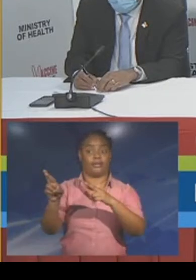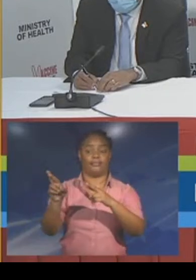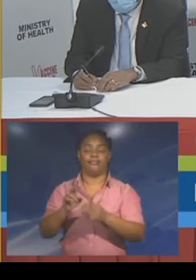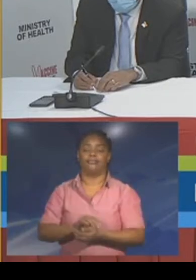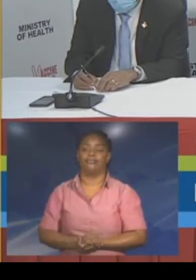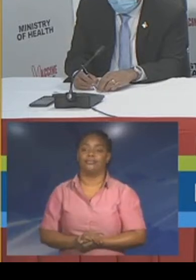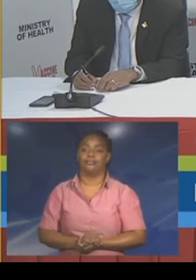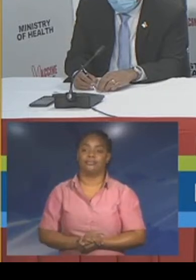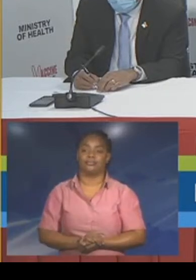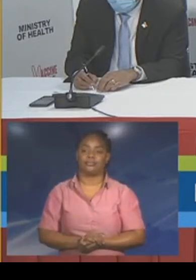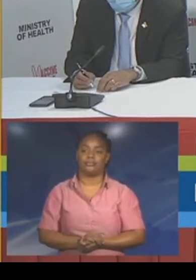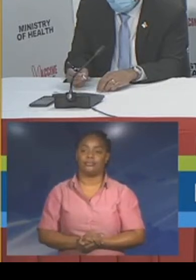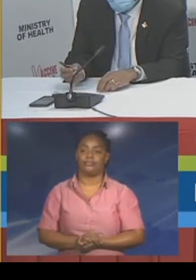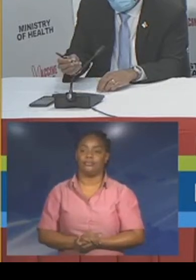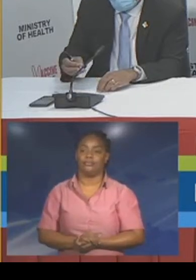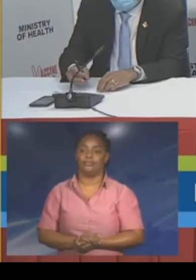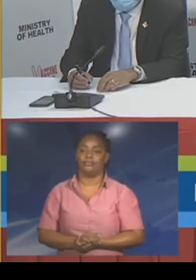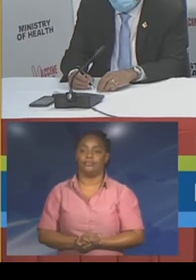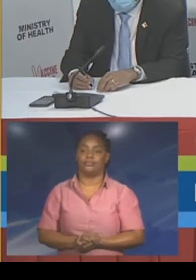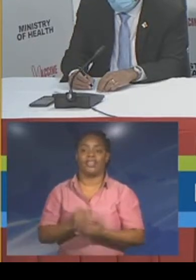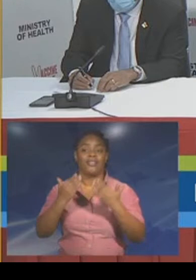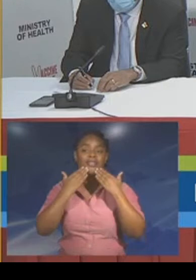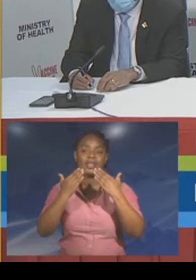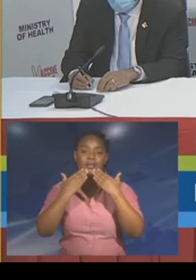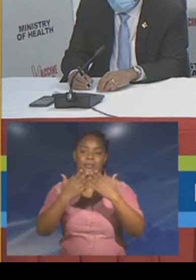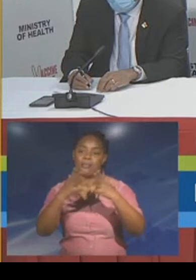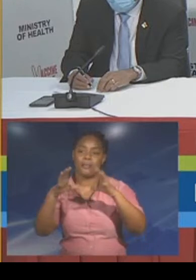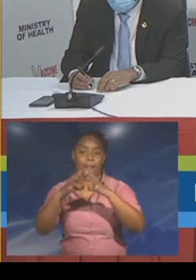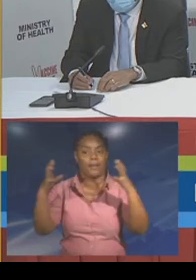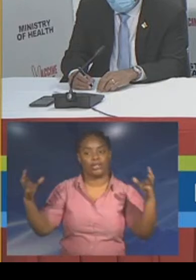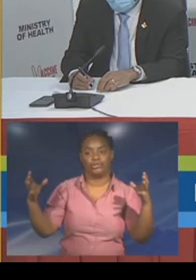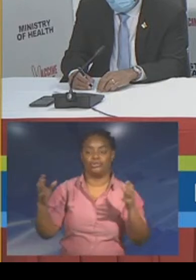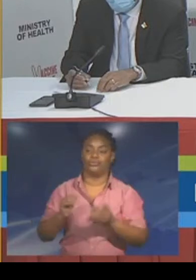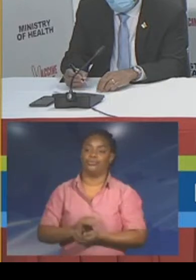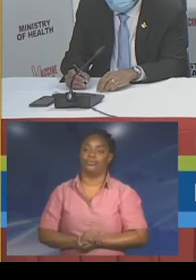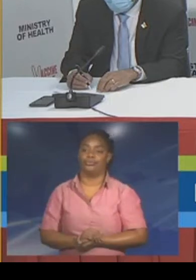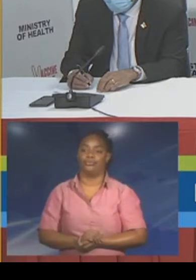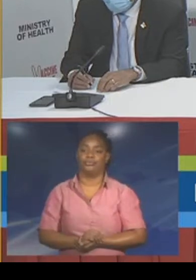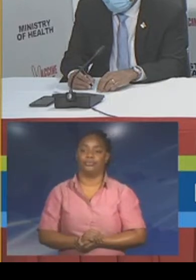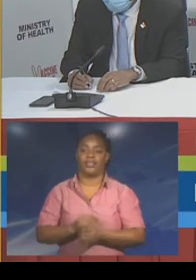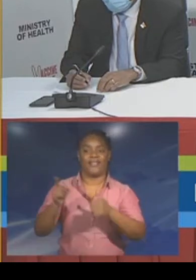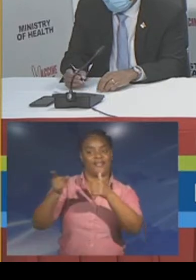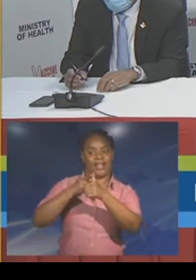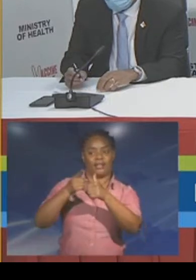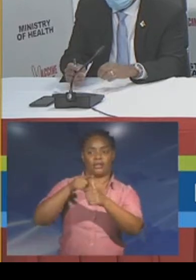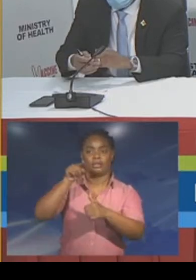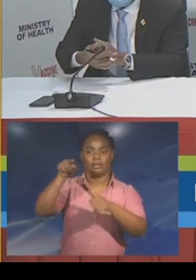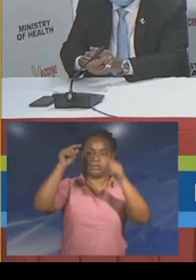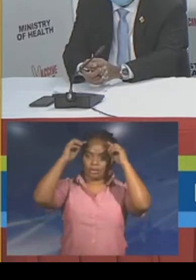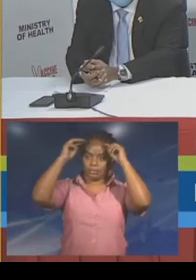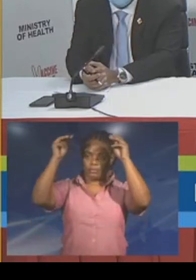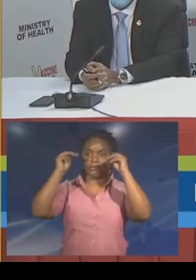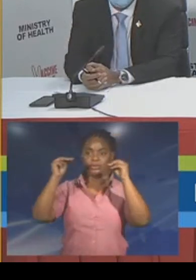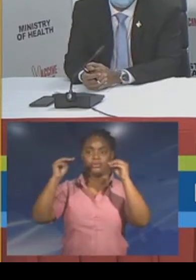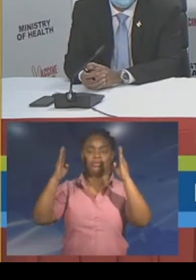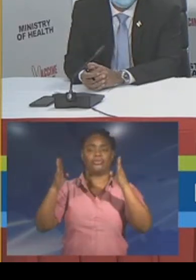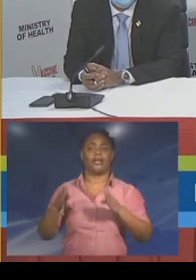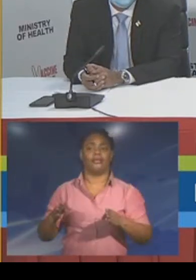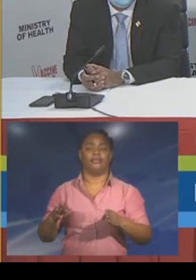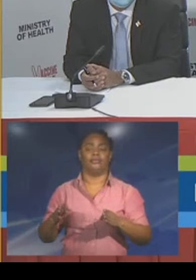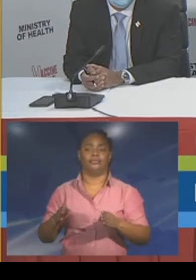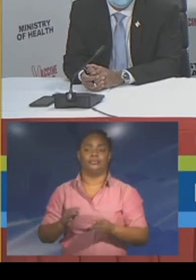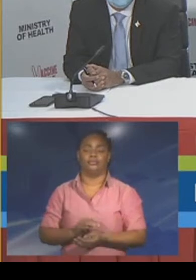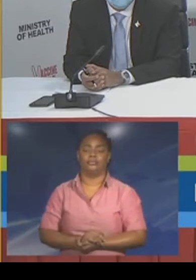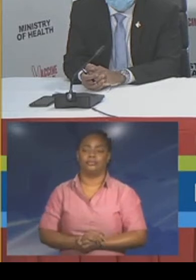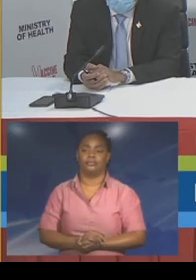much. Al Pryor Bihari, azpnews.com. My first question is for the Minister. Minister, in terms